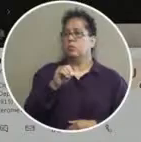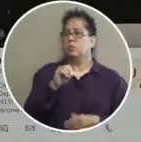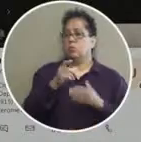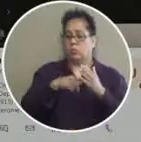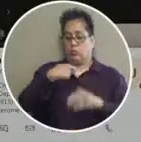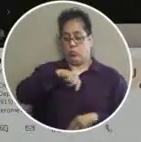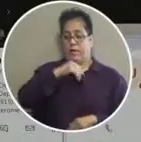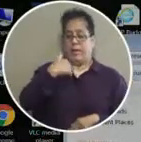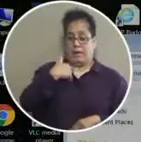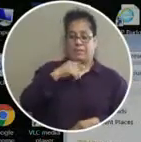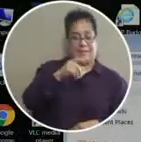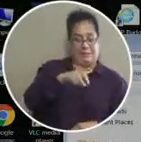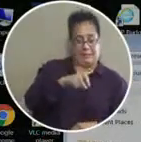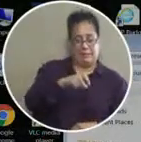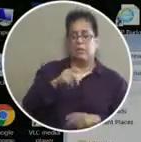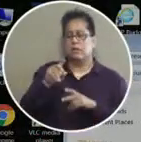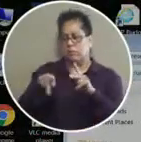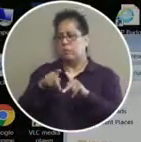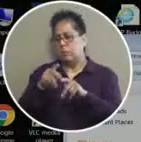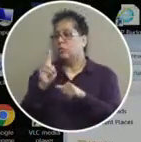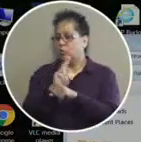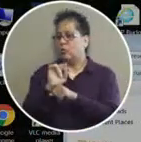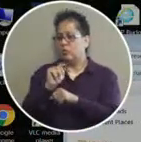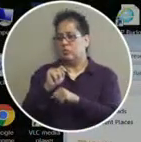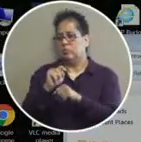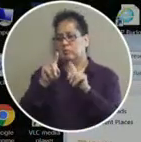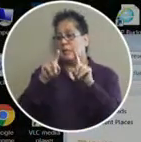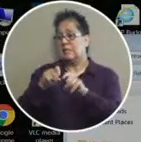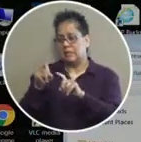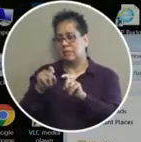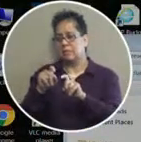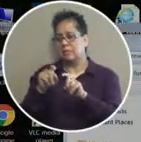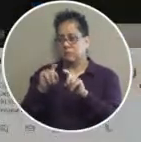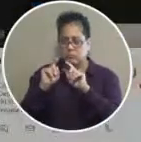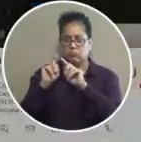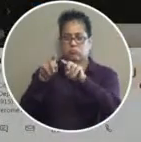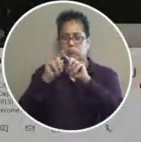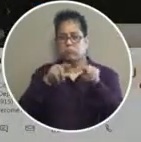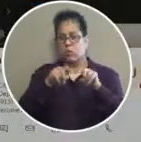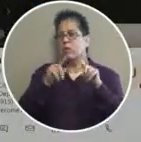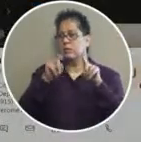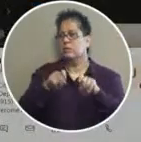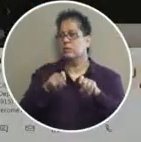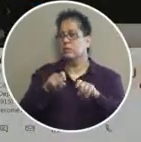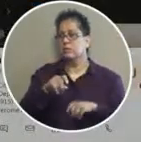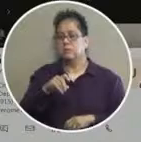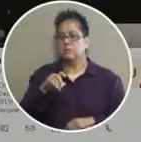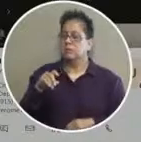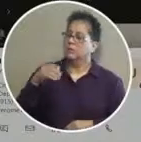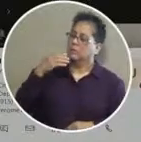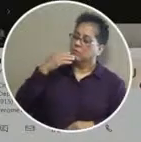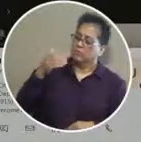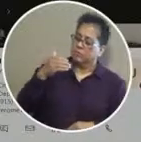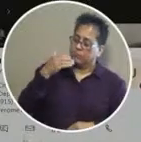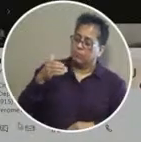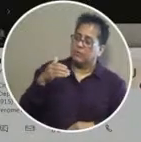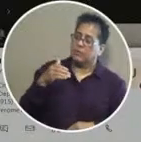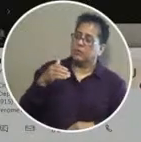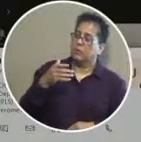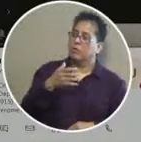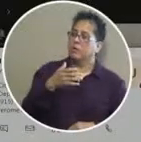we have, we need, and that people are taking advantage of those opportunities to go out and get tested. And that's great. Thank you, Ms. Rome, on that. And